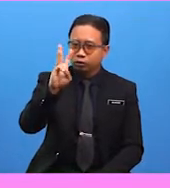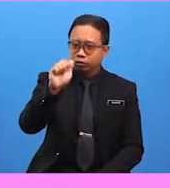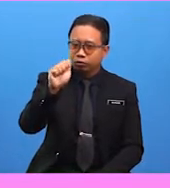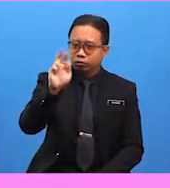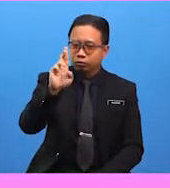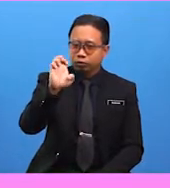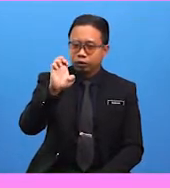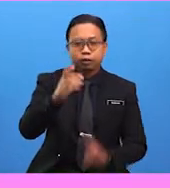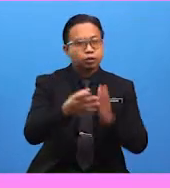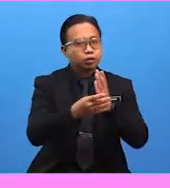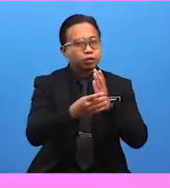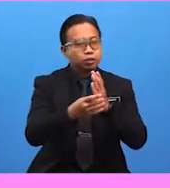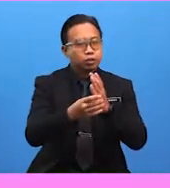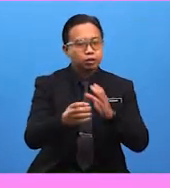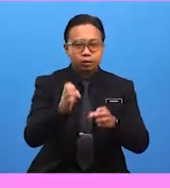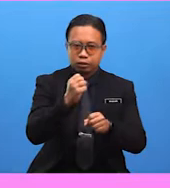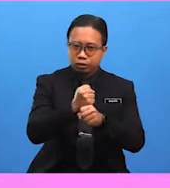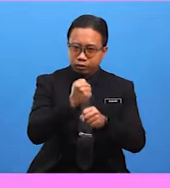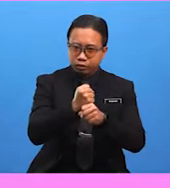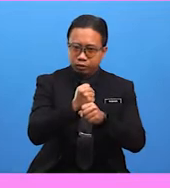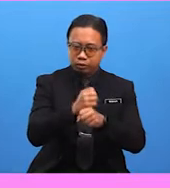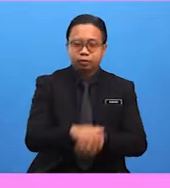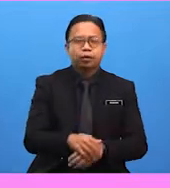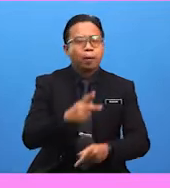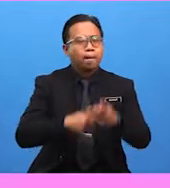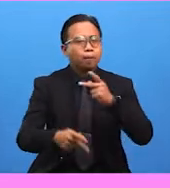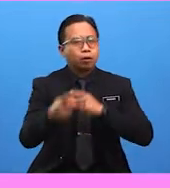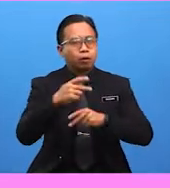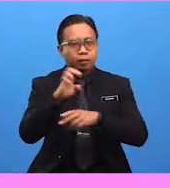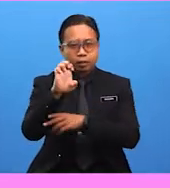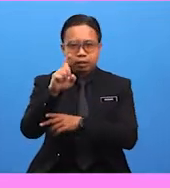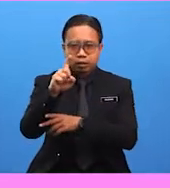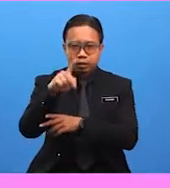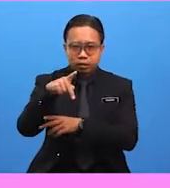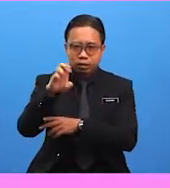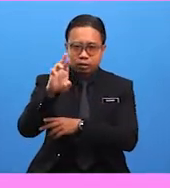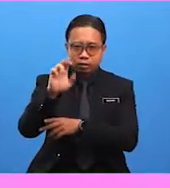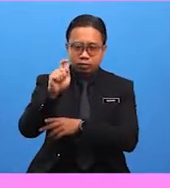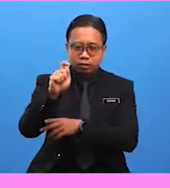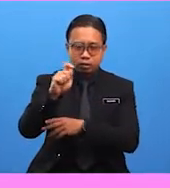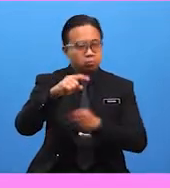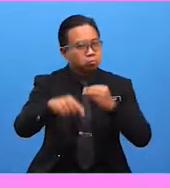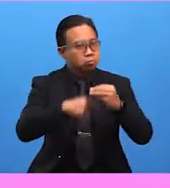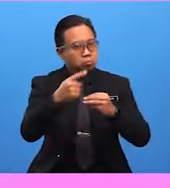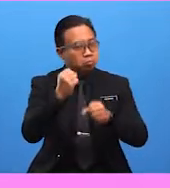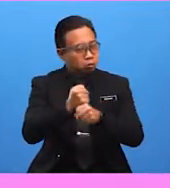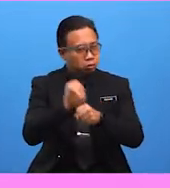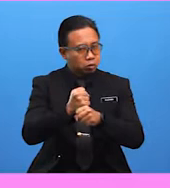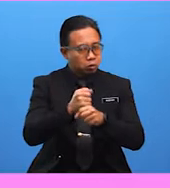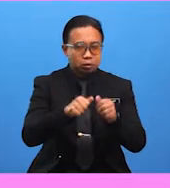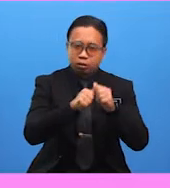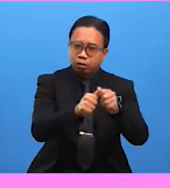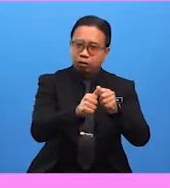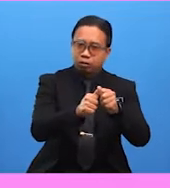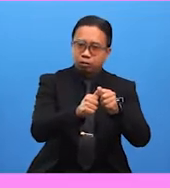and programming experts, or whatever jobs that are related to coding